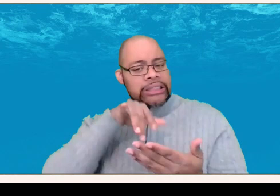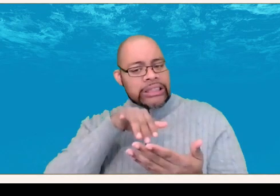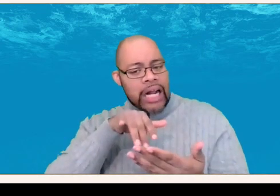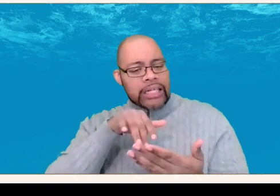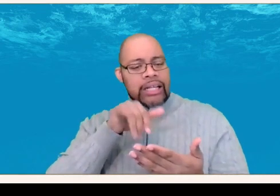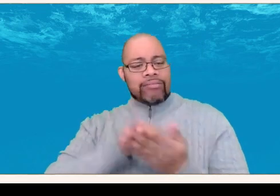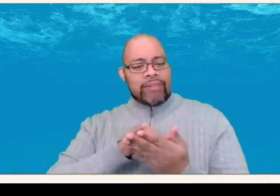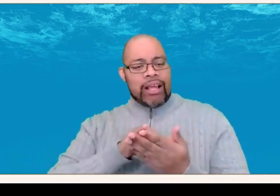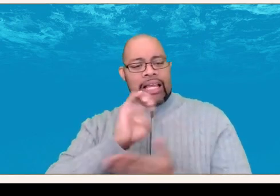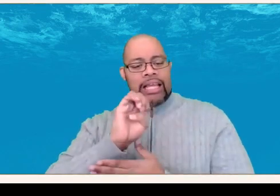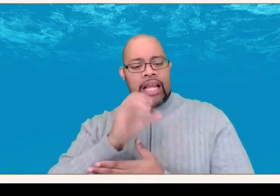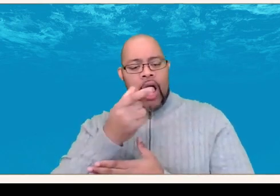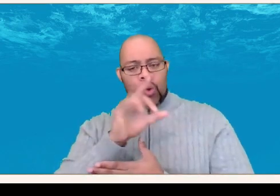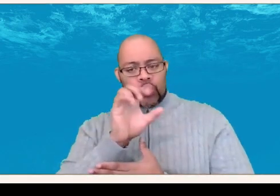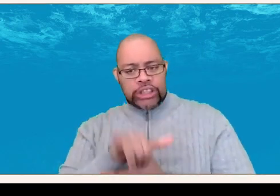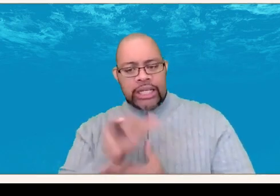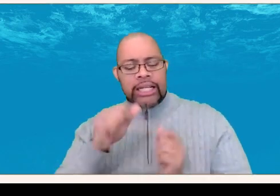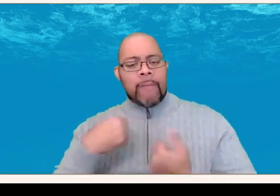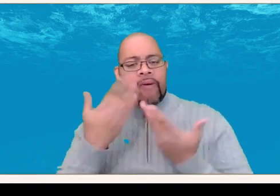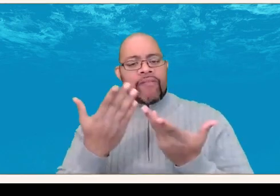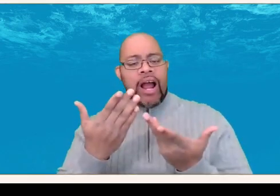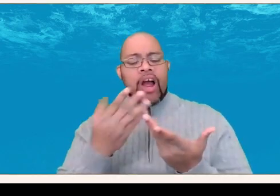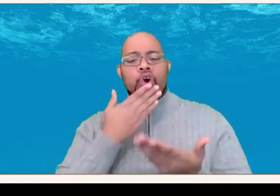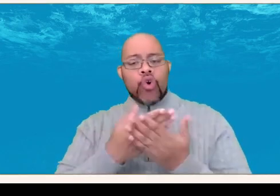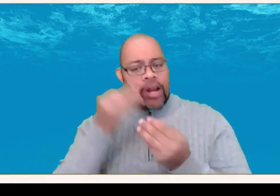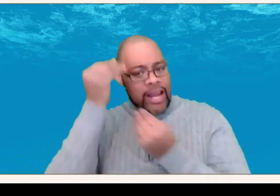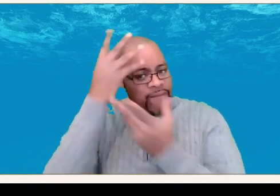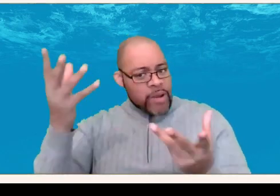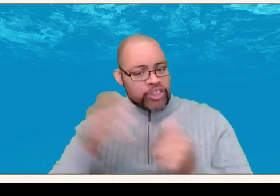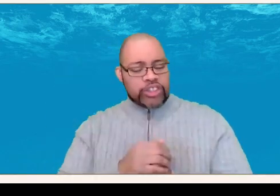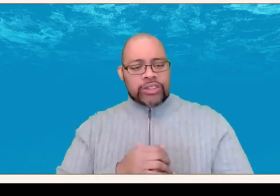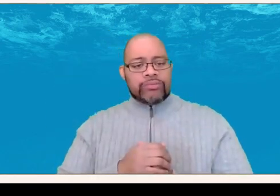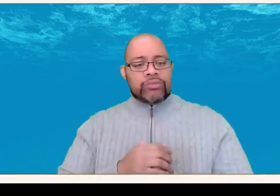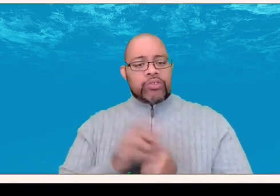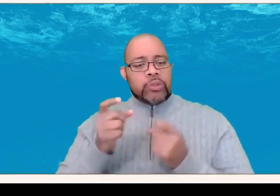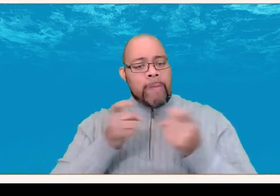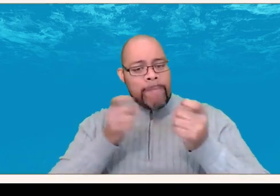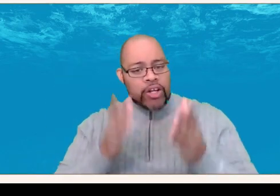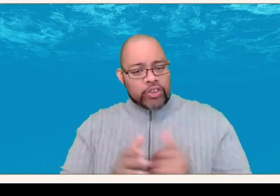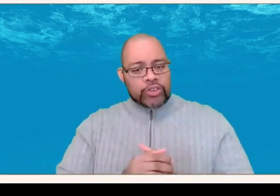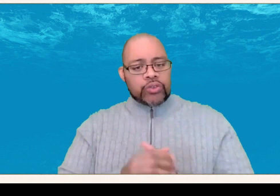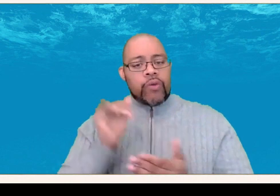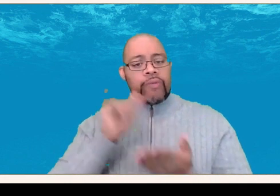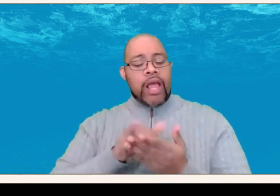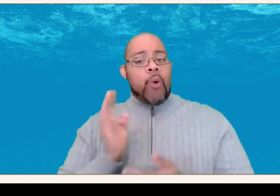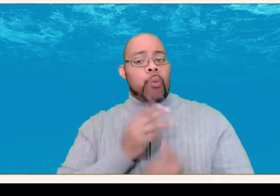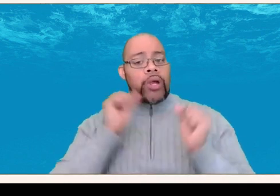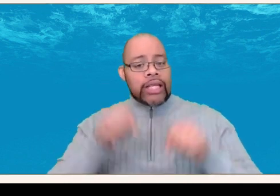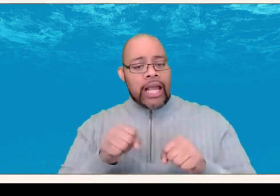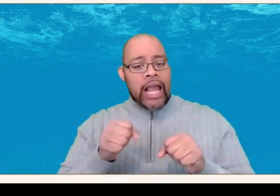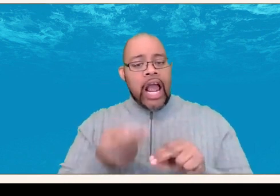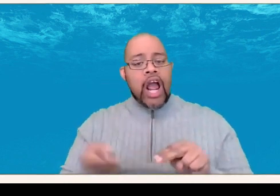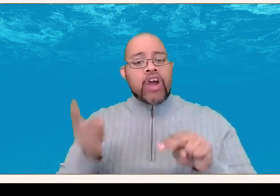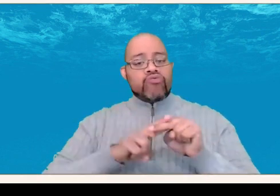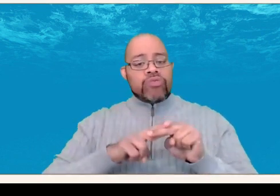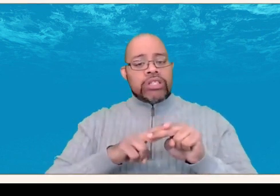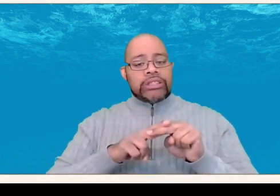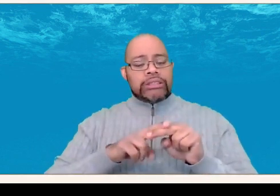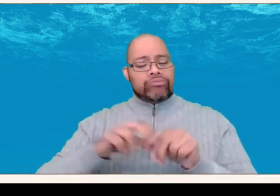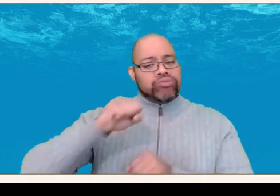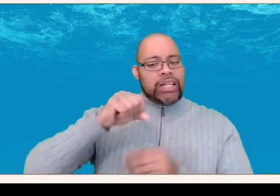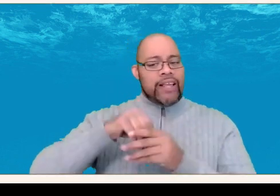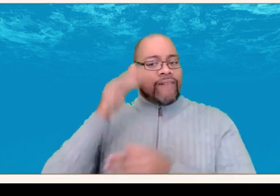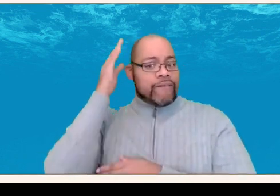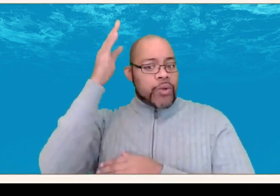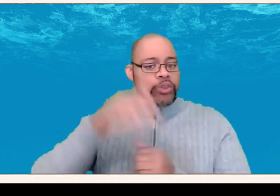studying their ecology so that we can provide valuable information to managers so that we can increase their resilience